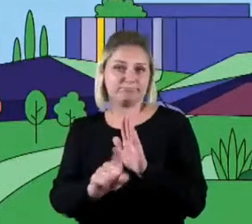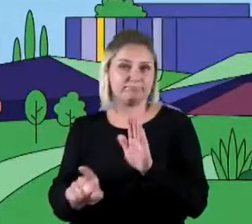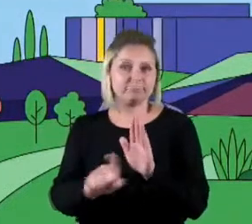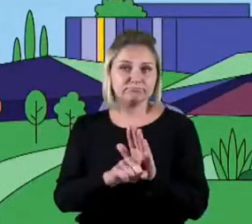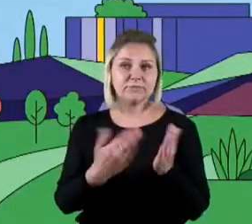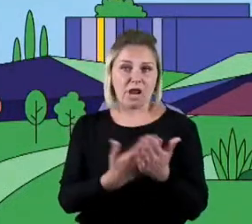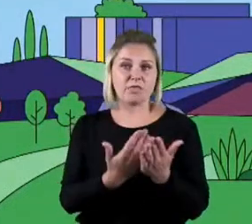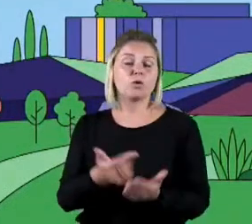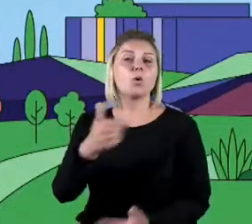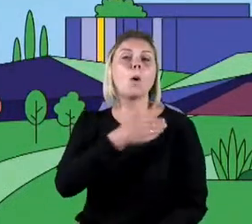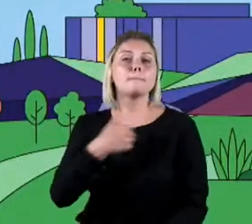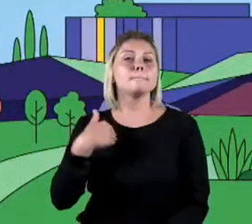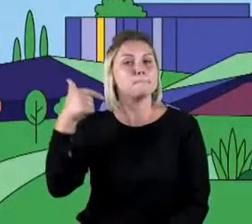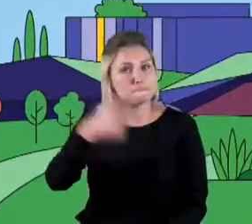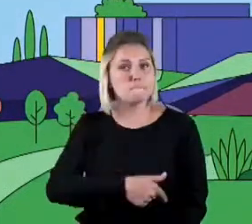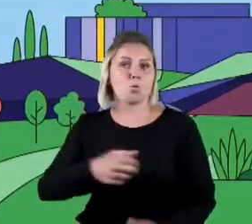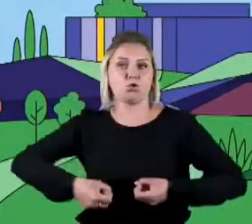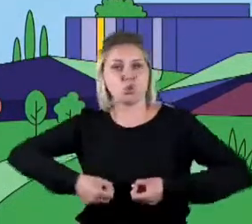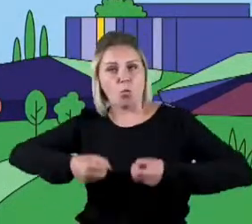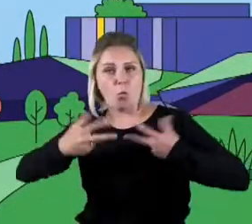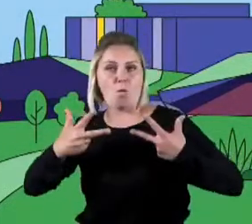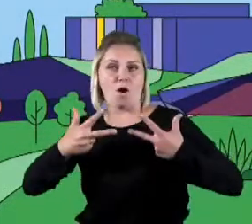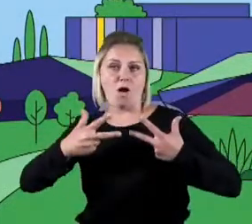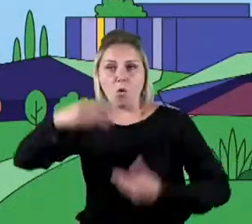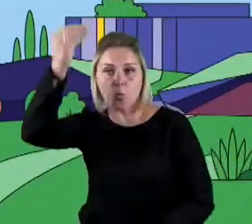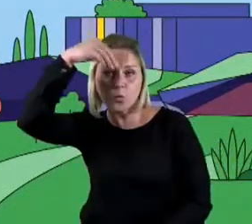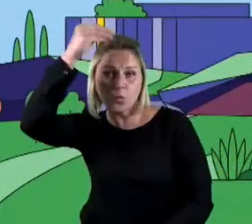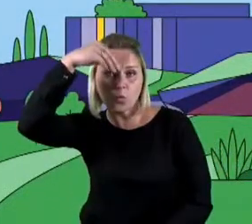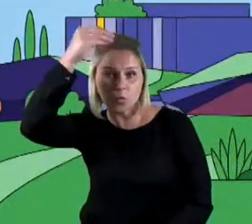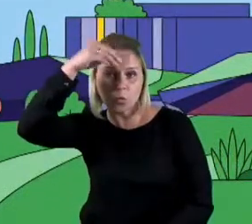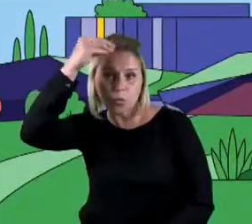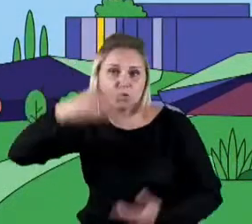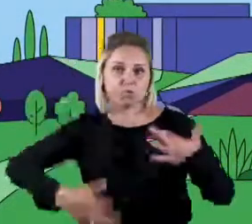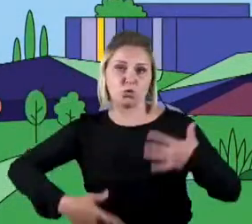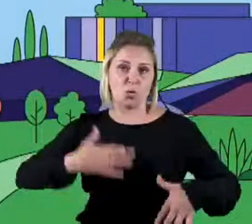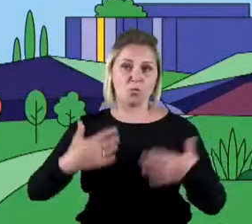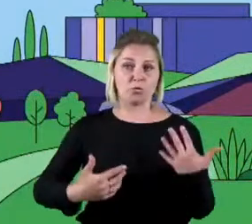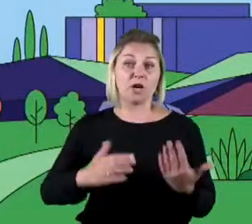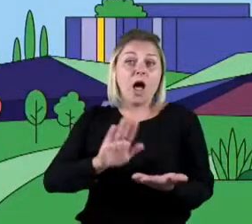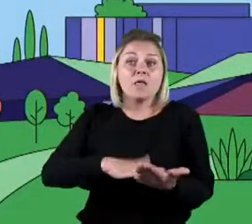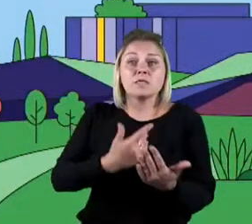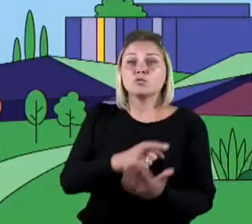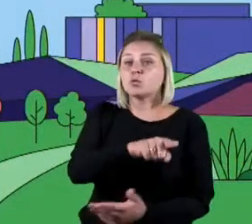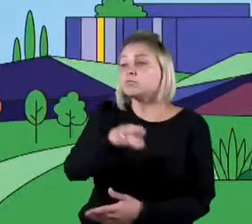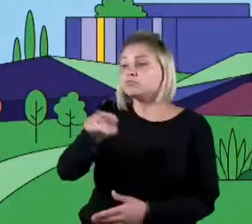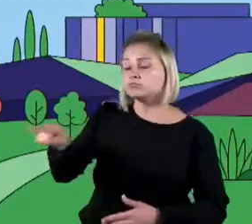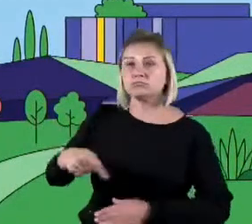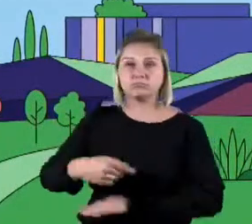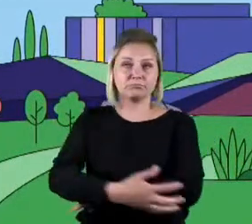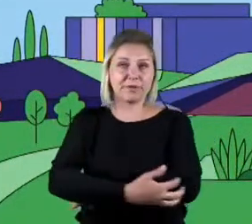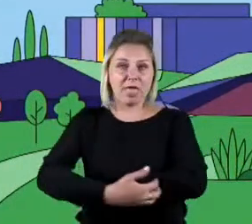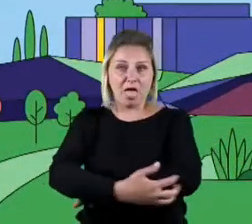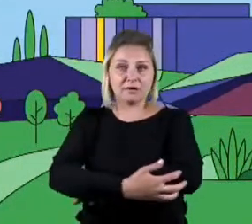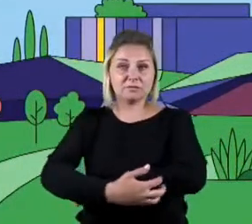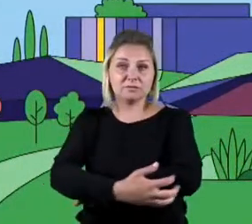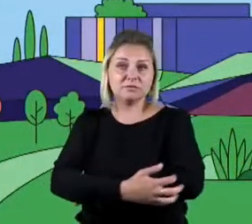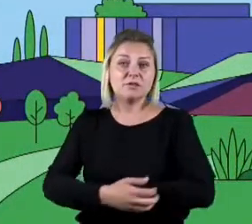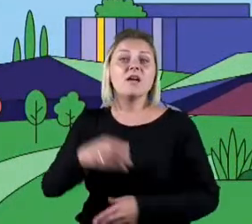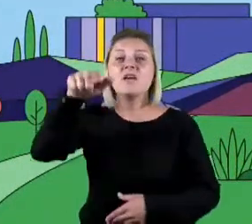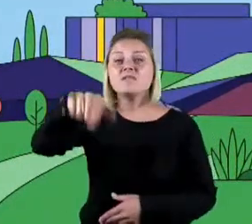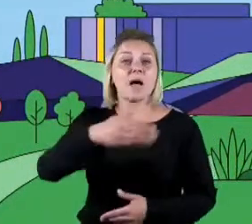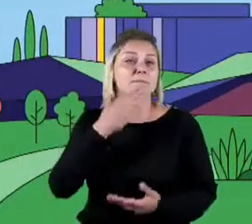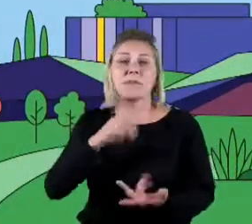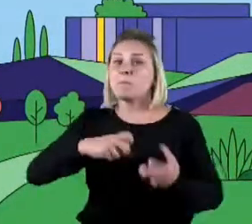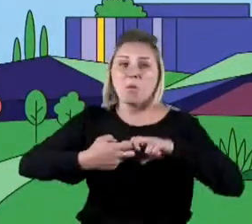learnings. And those who are among the poor suffers from digital gap, because they can't get the Wi-Fi, they don't have